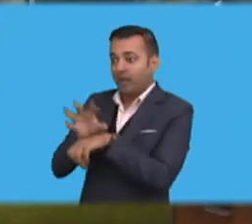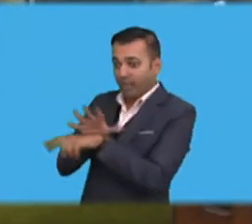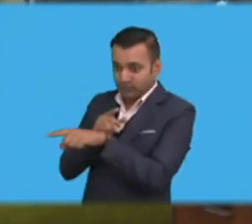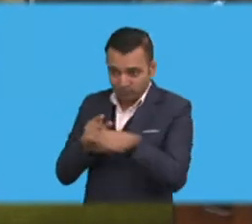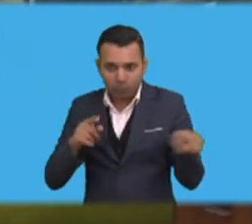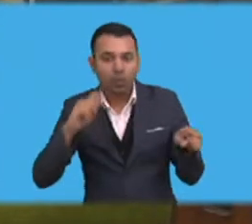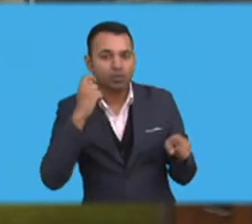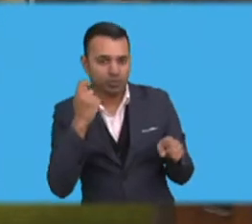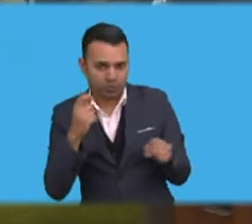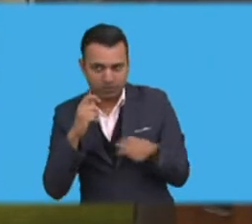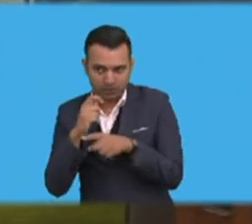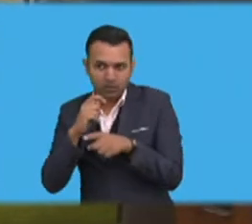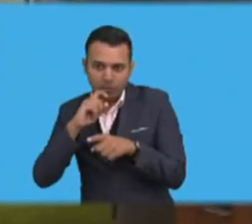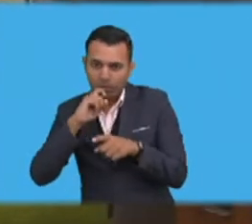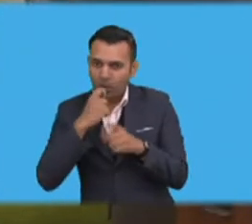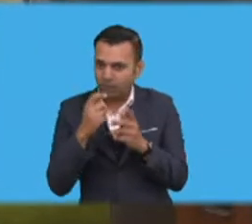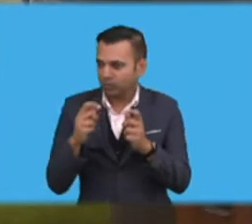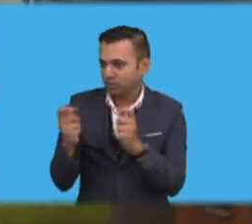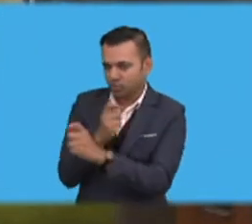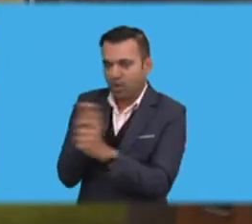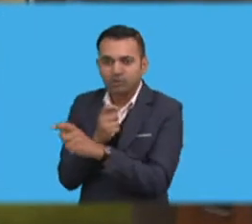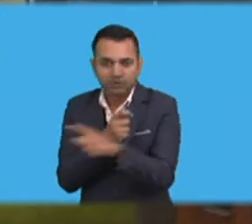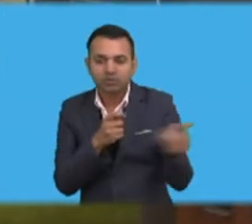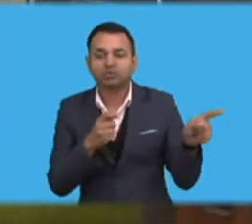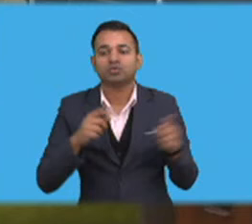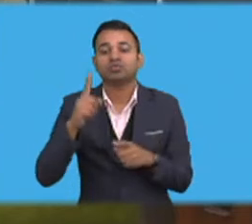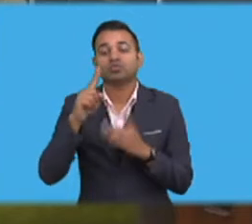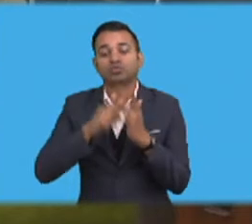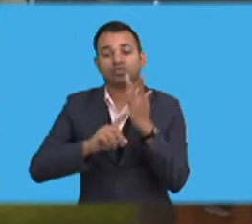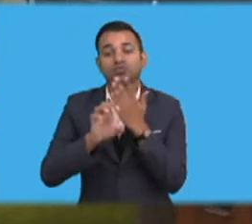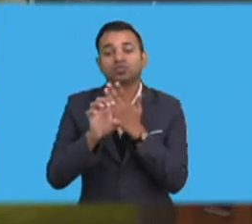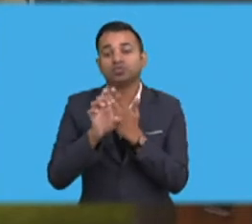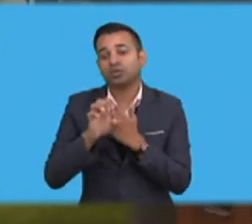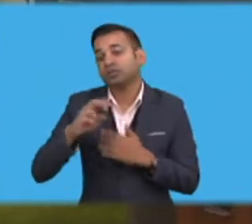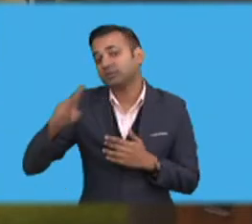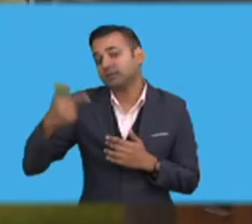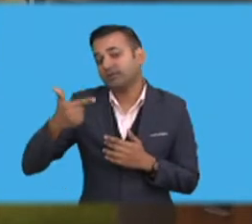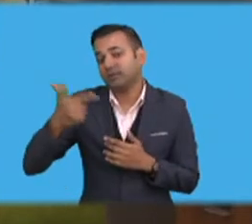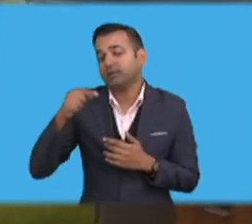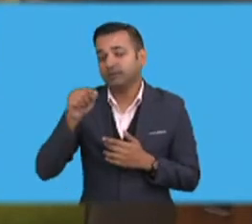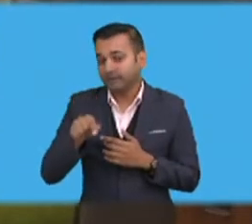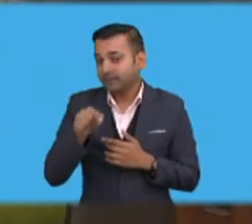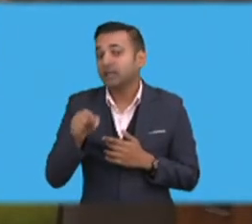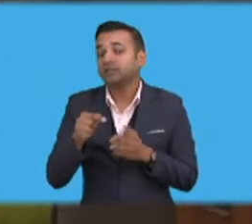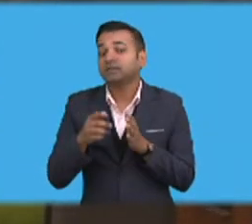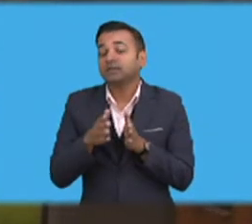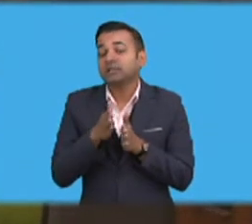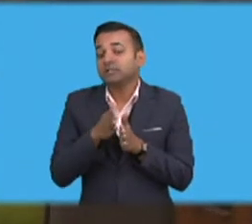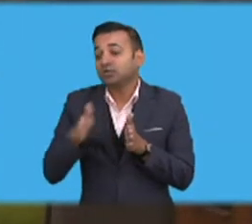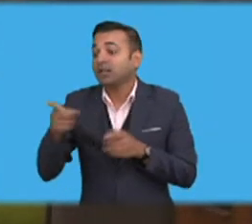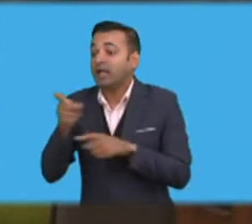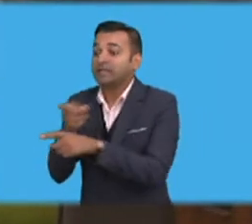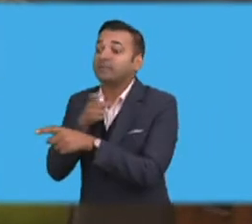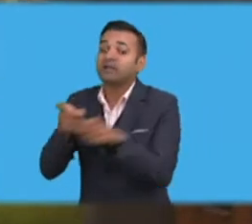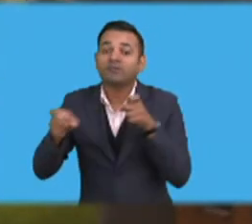government on 13 June 2017. Indeed, Madam Speaker, the insurance industry was also invited to submit their own suggestions